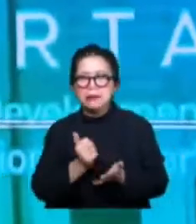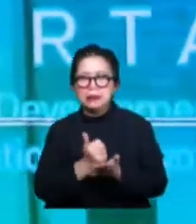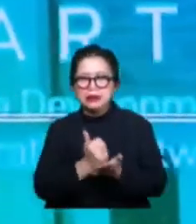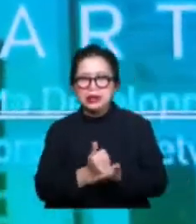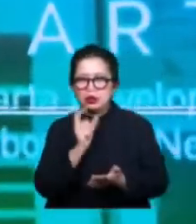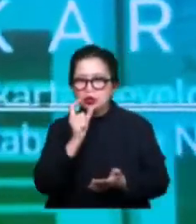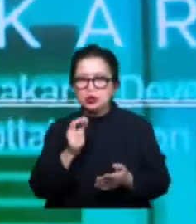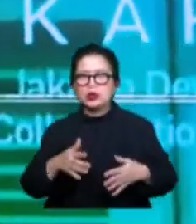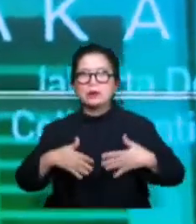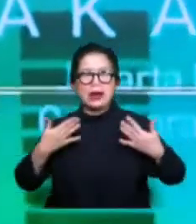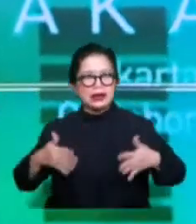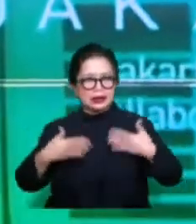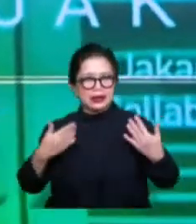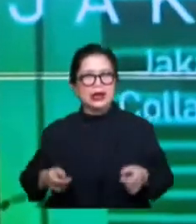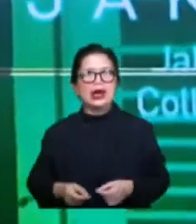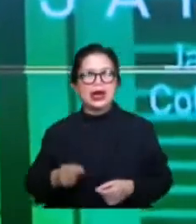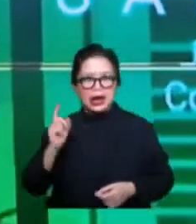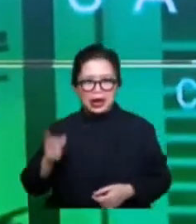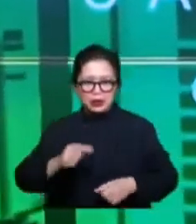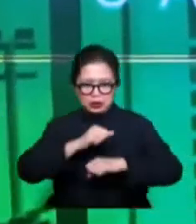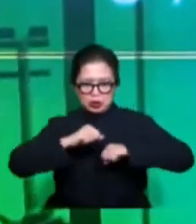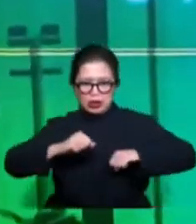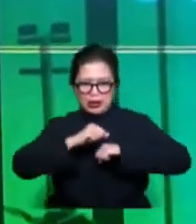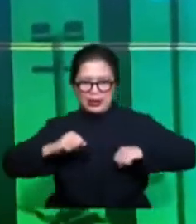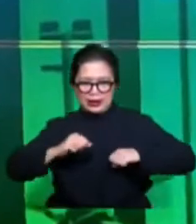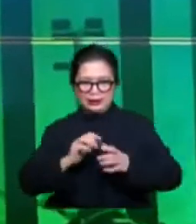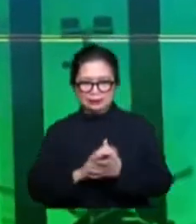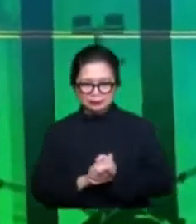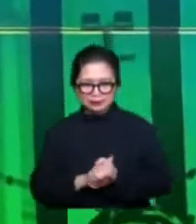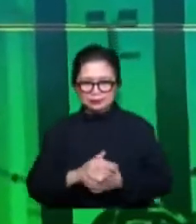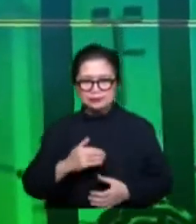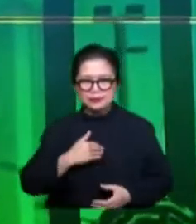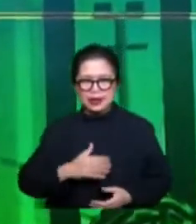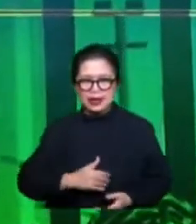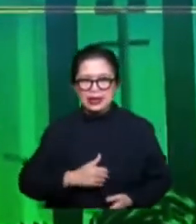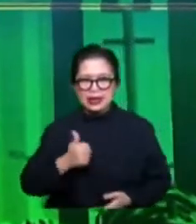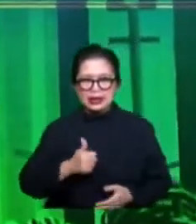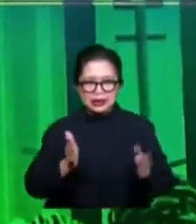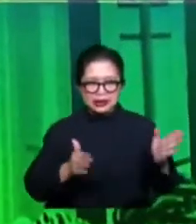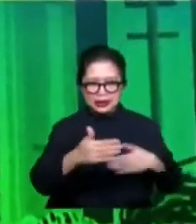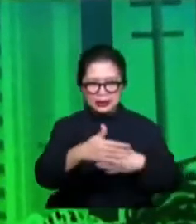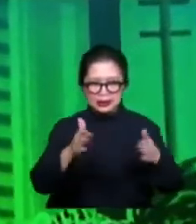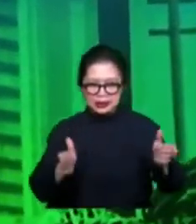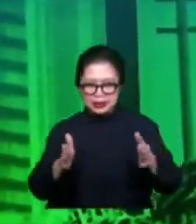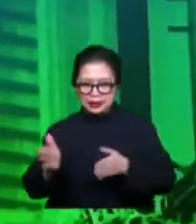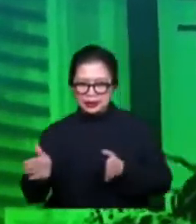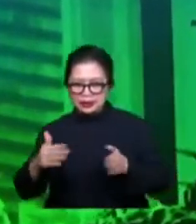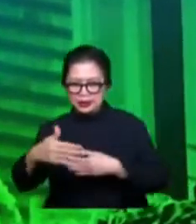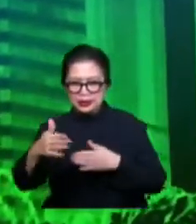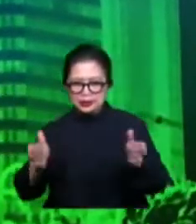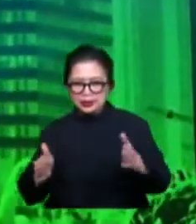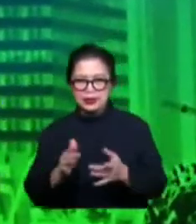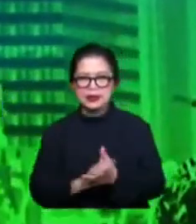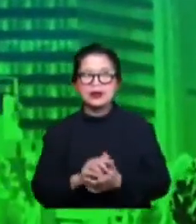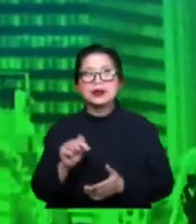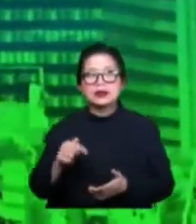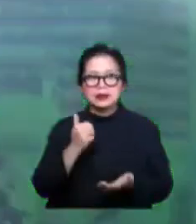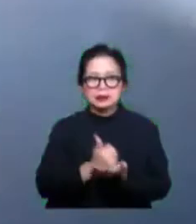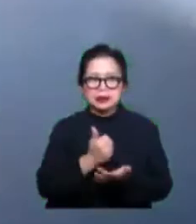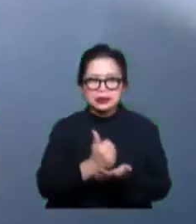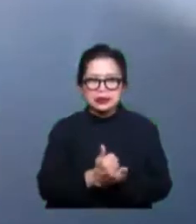that the spatial planning condition is a very important aspect related to the